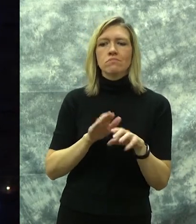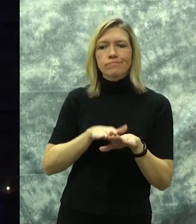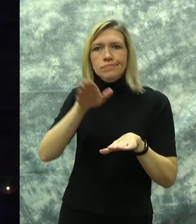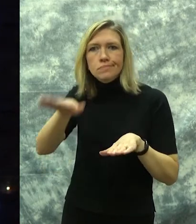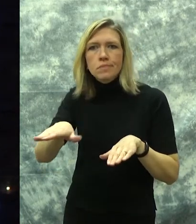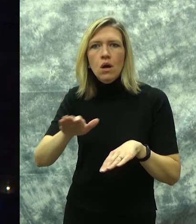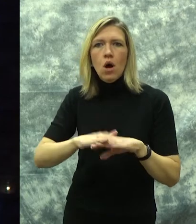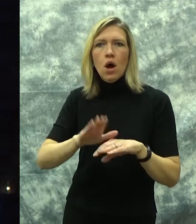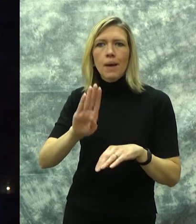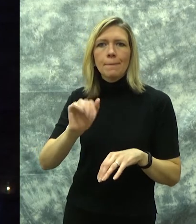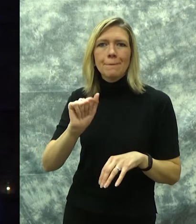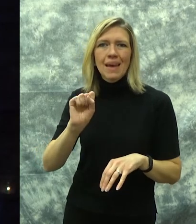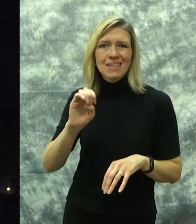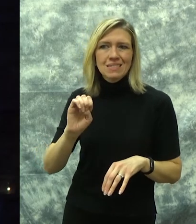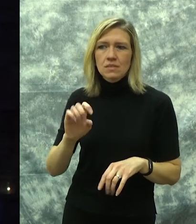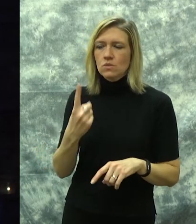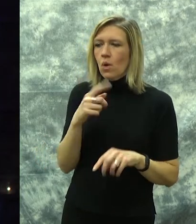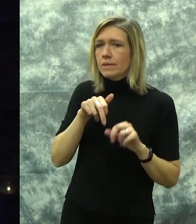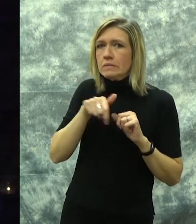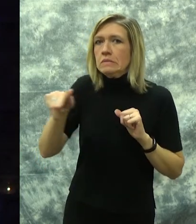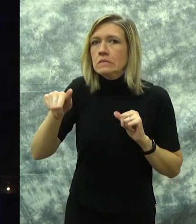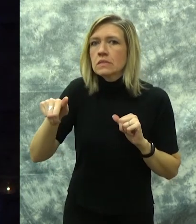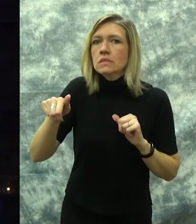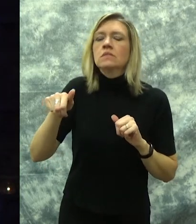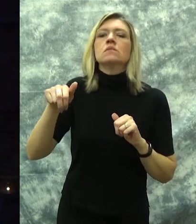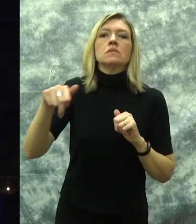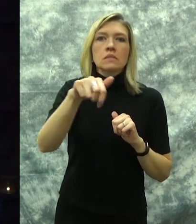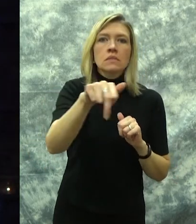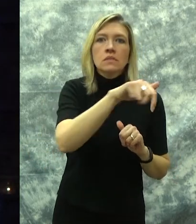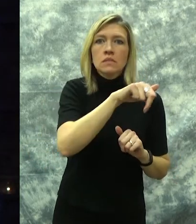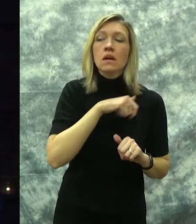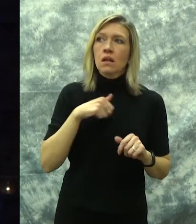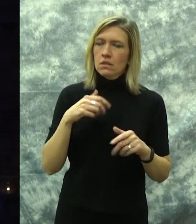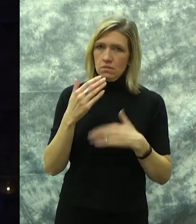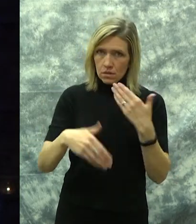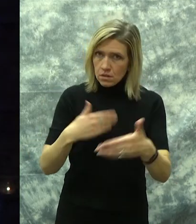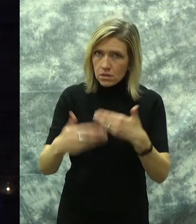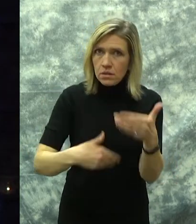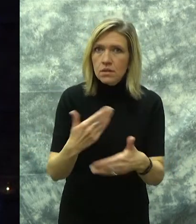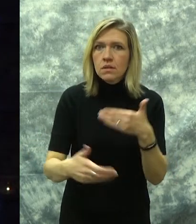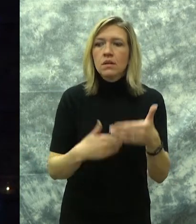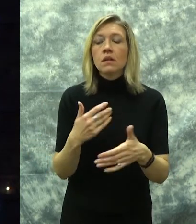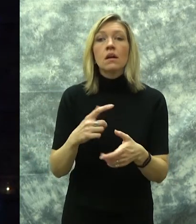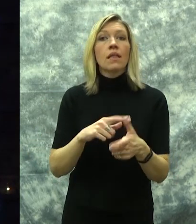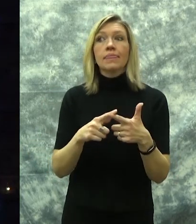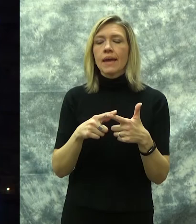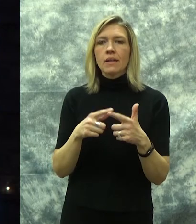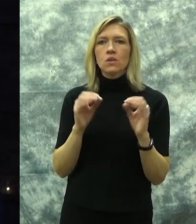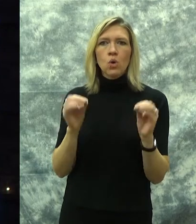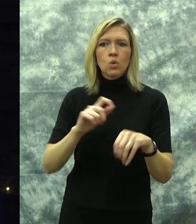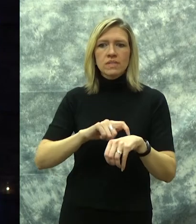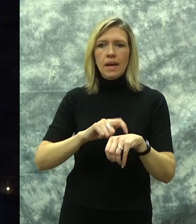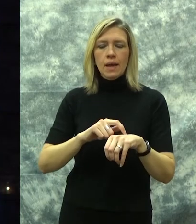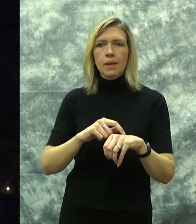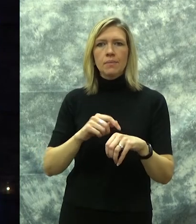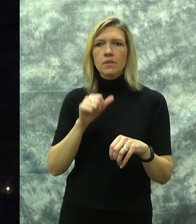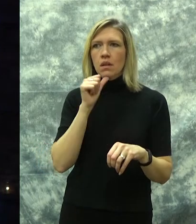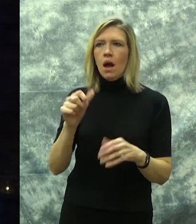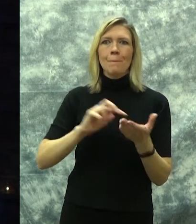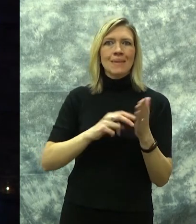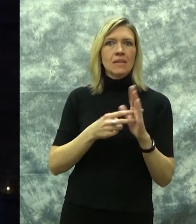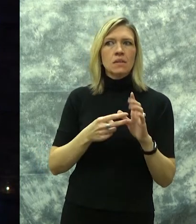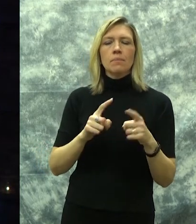And that creates this kind of momentum. And the wonderful thing is before you know it, you're not even meaning to hit the ball over the fence, and you do. Right? You're meeting your